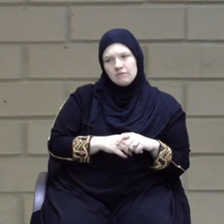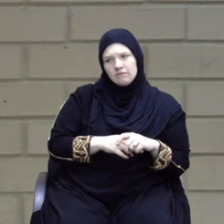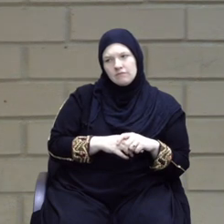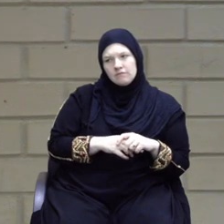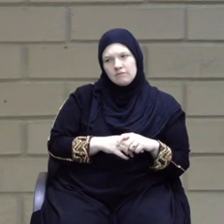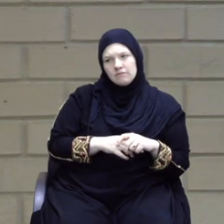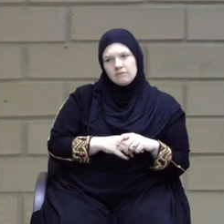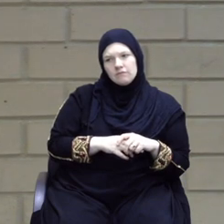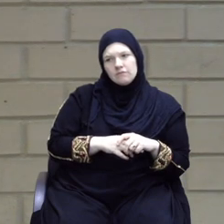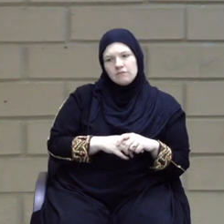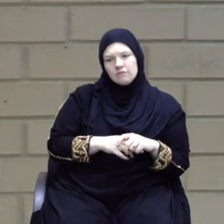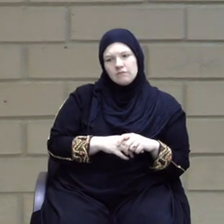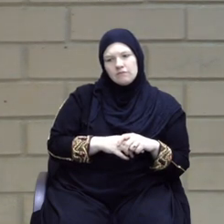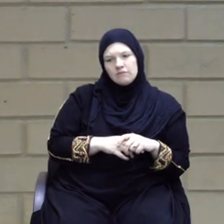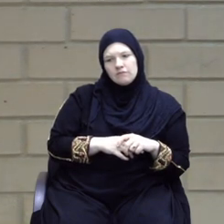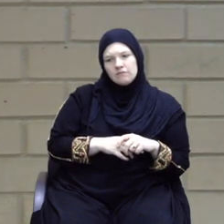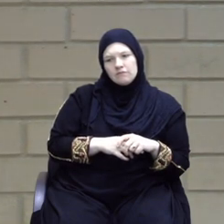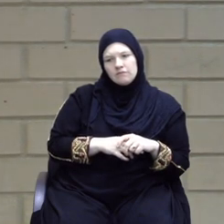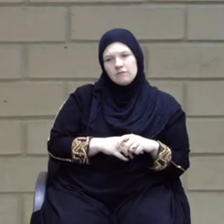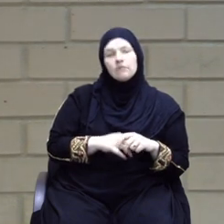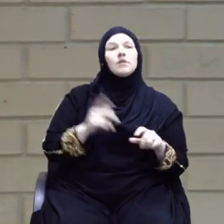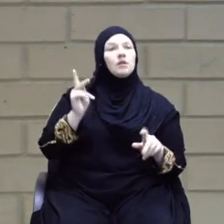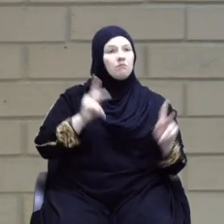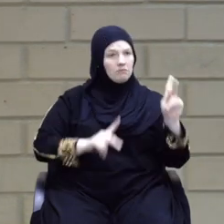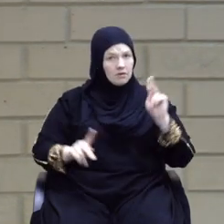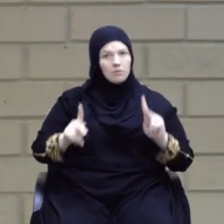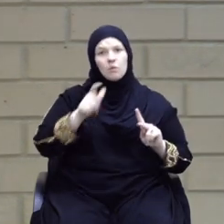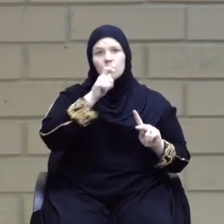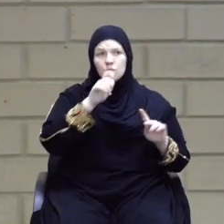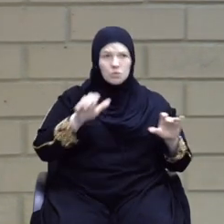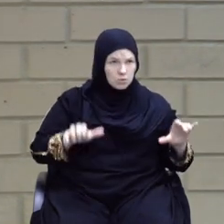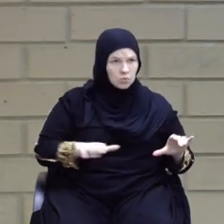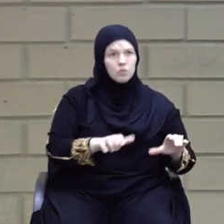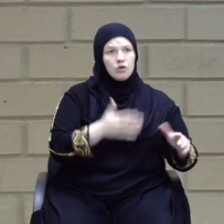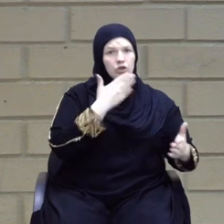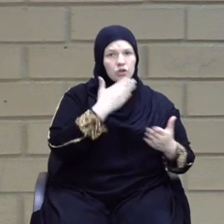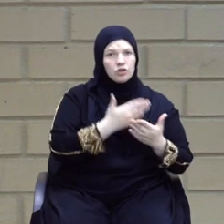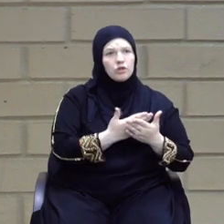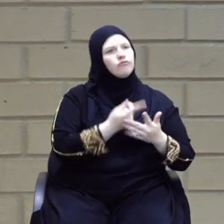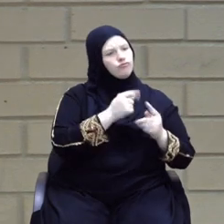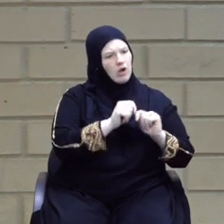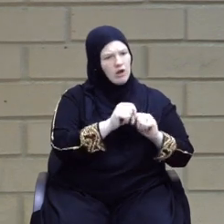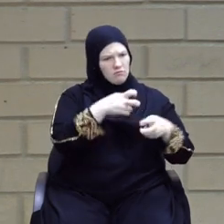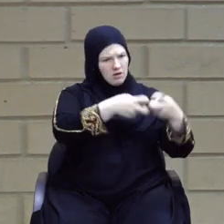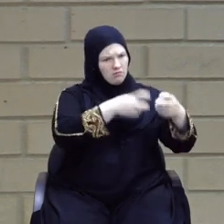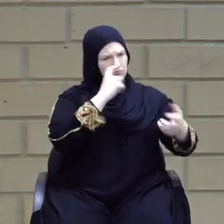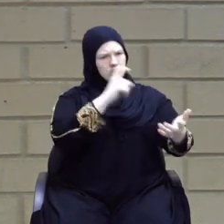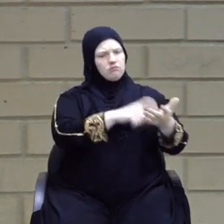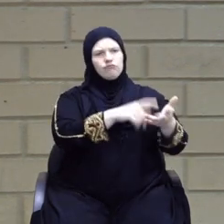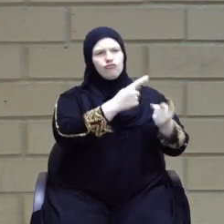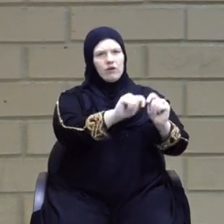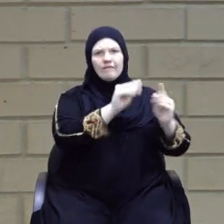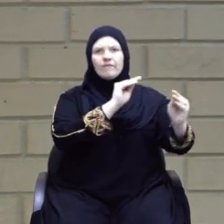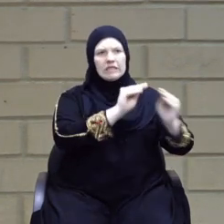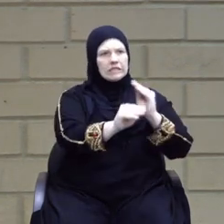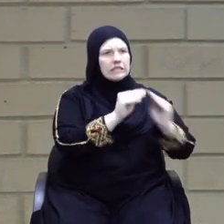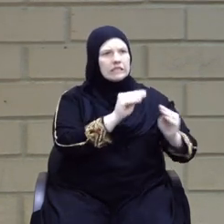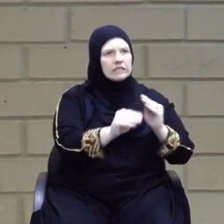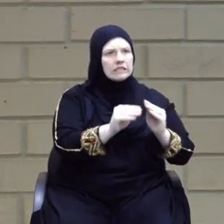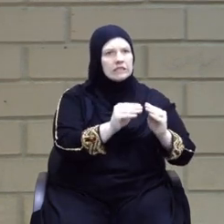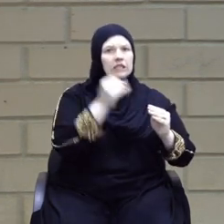Those who do good, who try to fix a problem when mischief